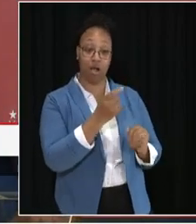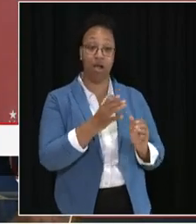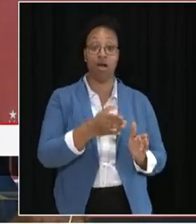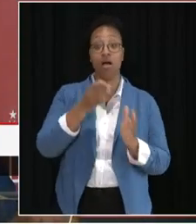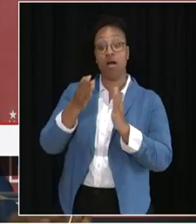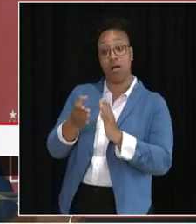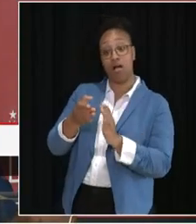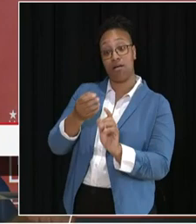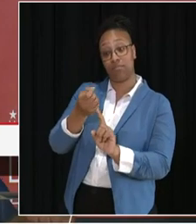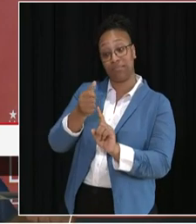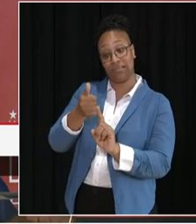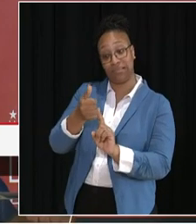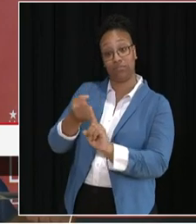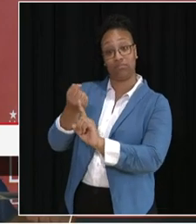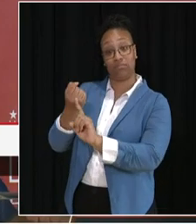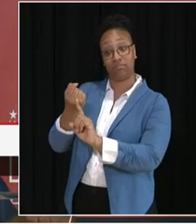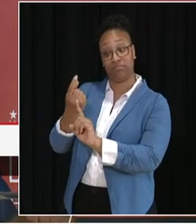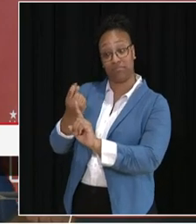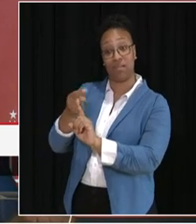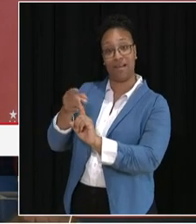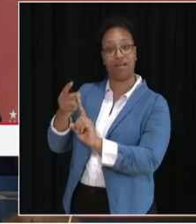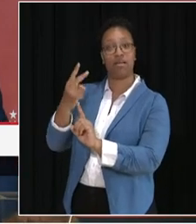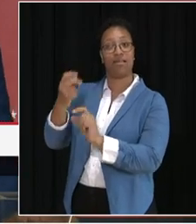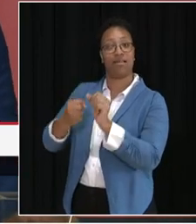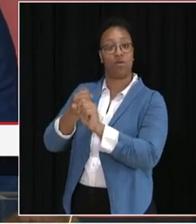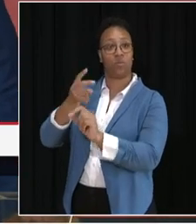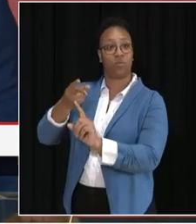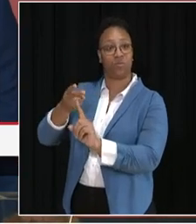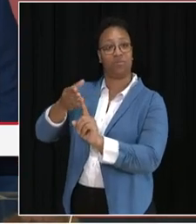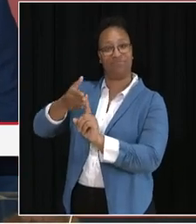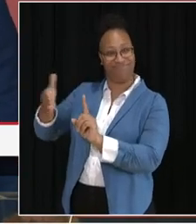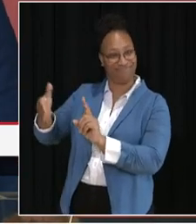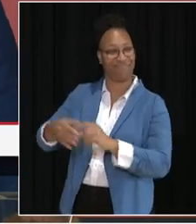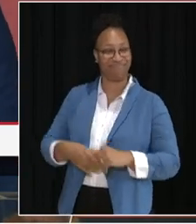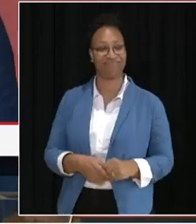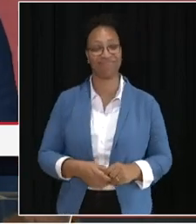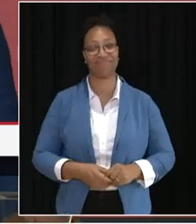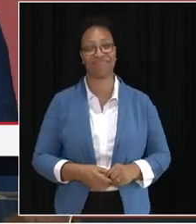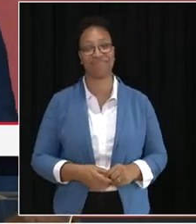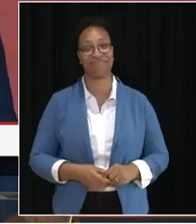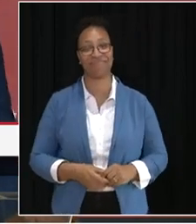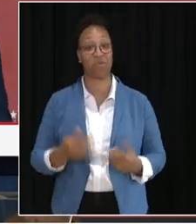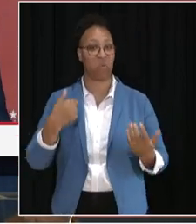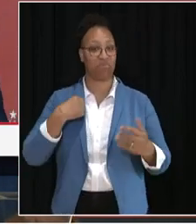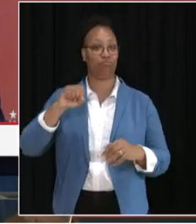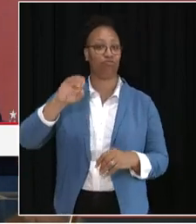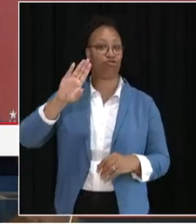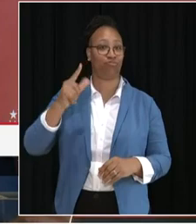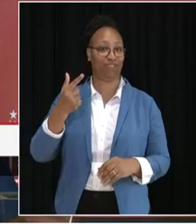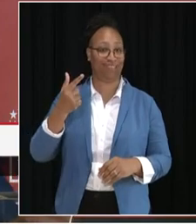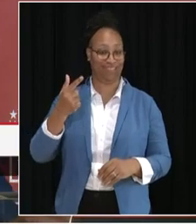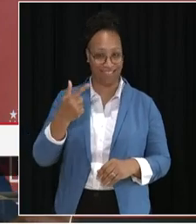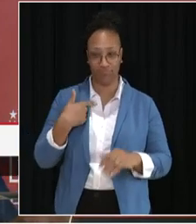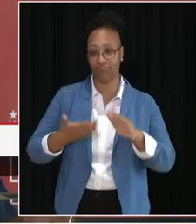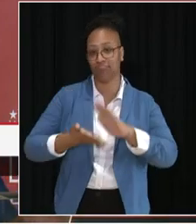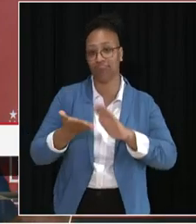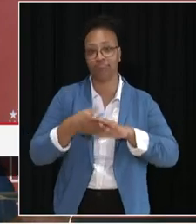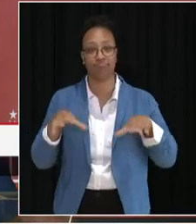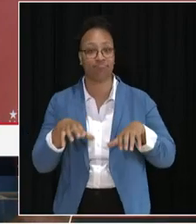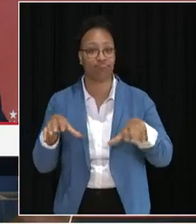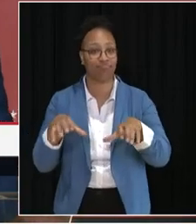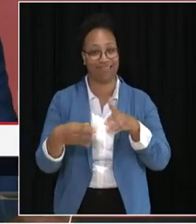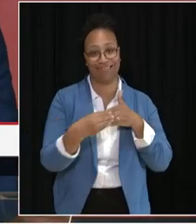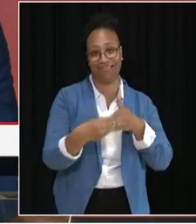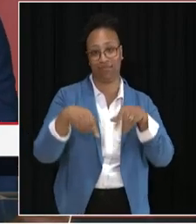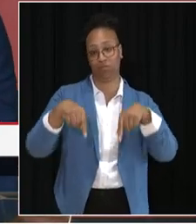the president of our Student Government Association, lead mentor in our chapter of Bard's Big Sib Peer Mentoring Program, and the chief